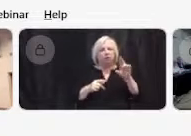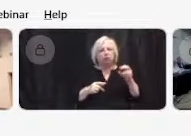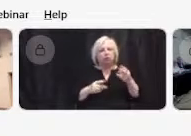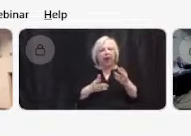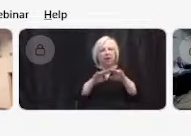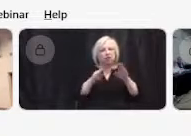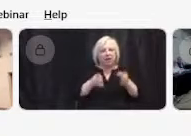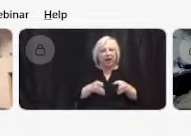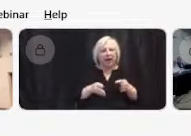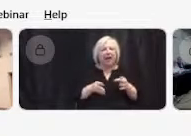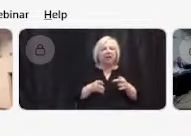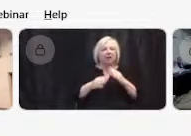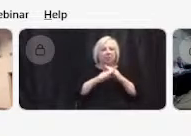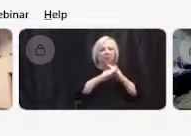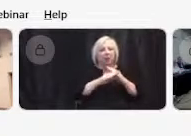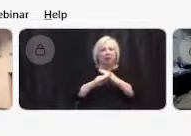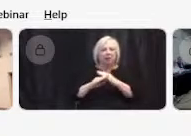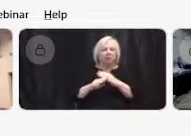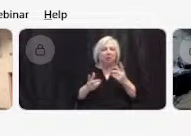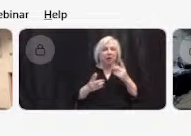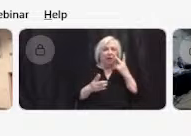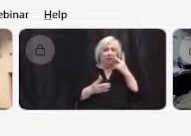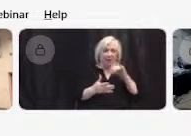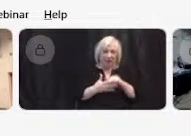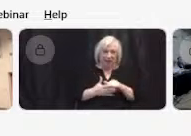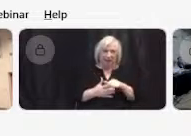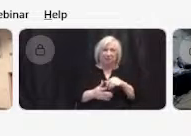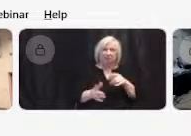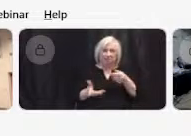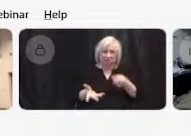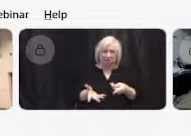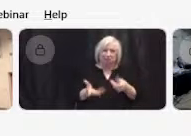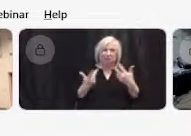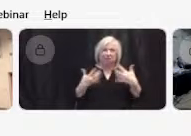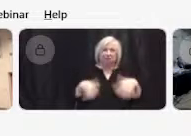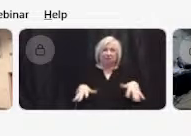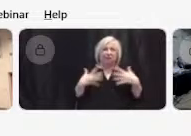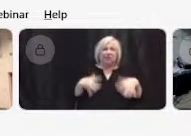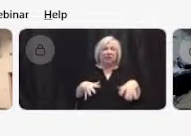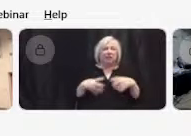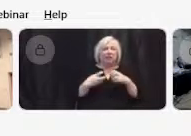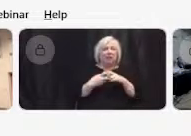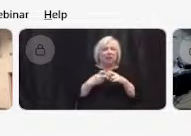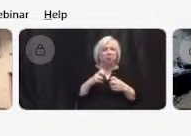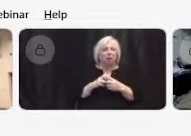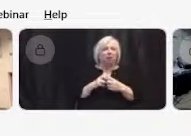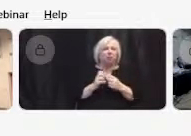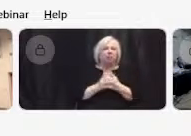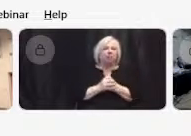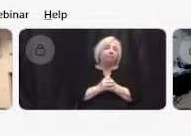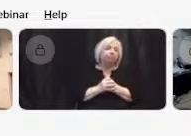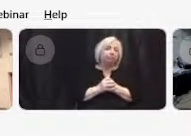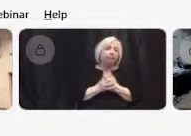day. So, I see that as a problem. And